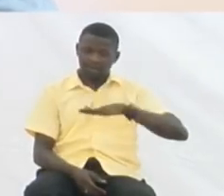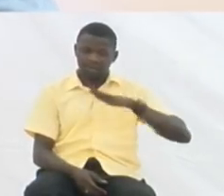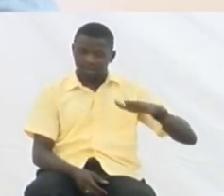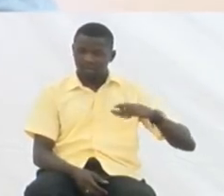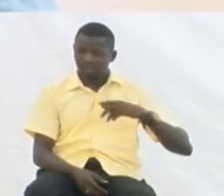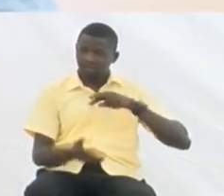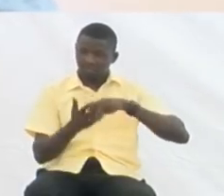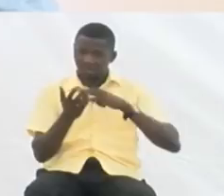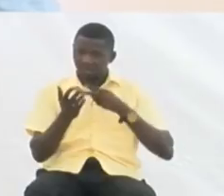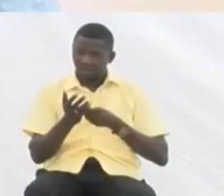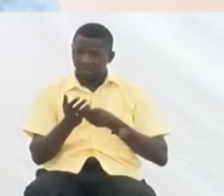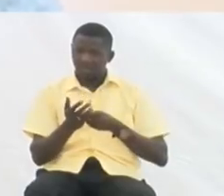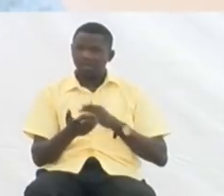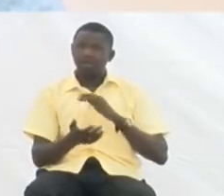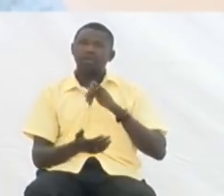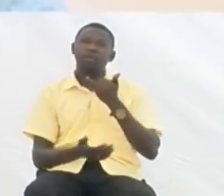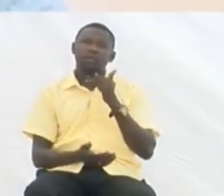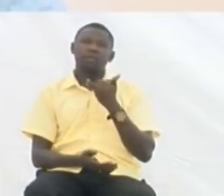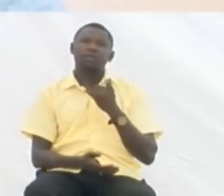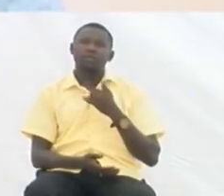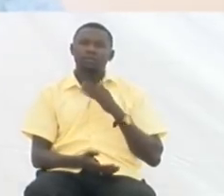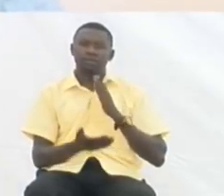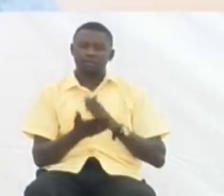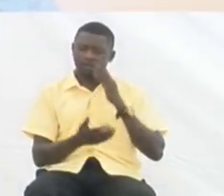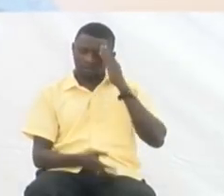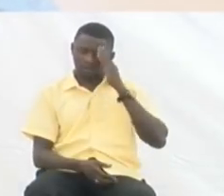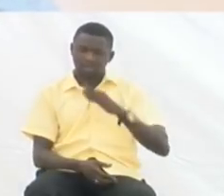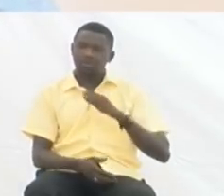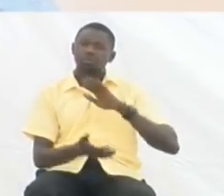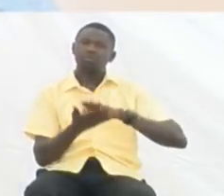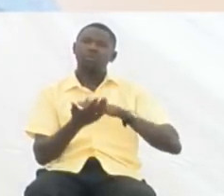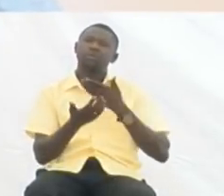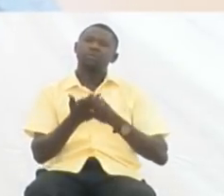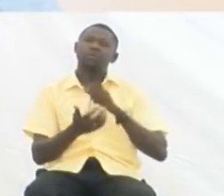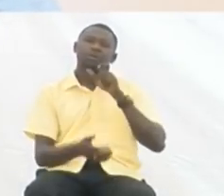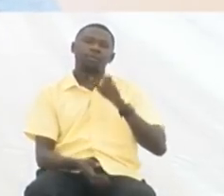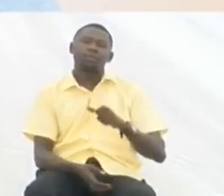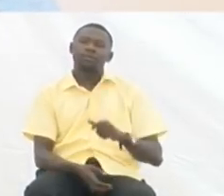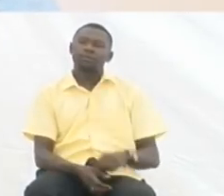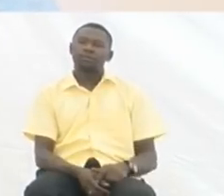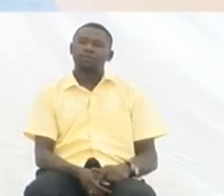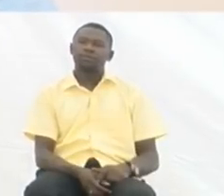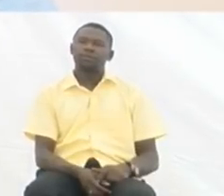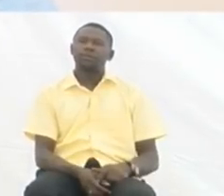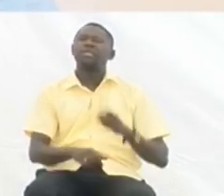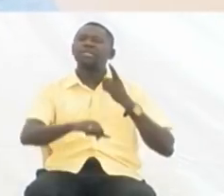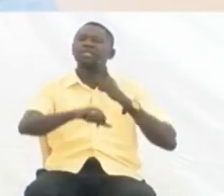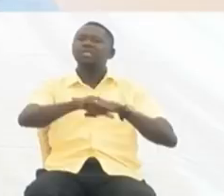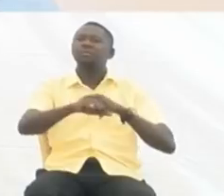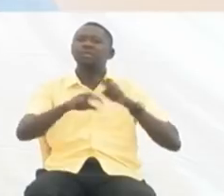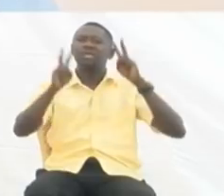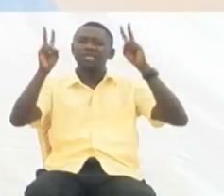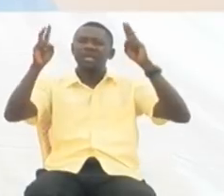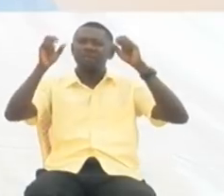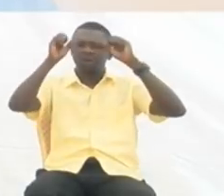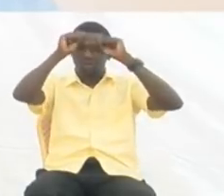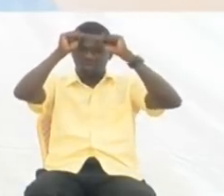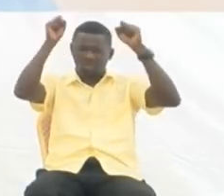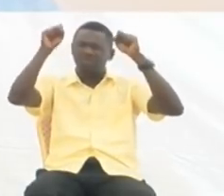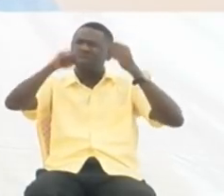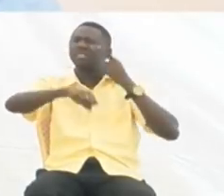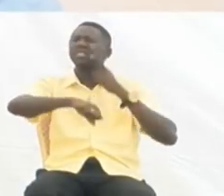Mr. Interpreter. Okay. During the Jame regime,